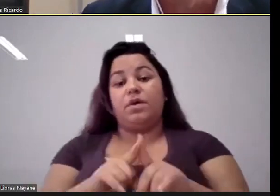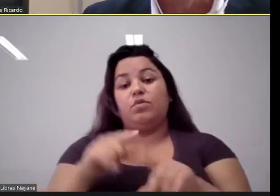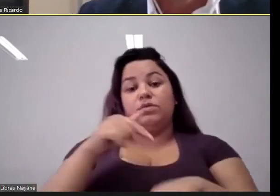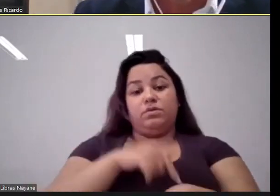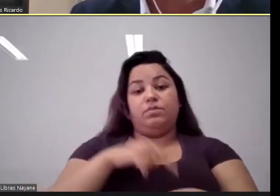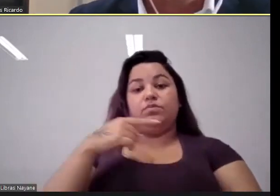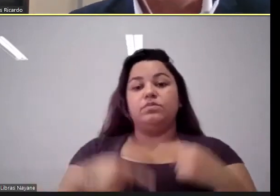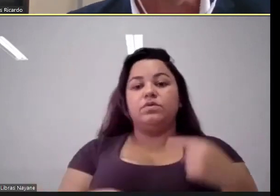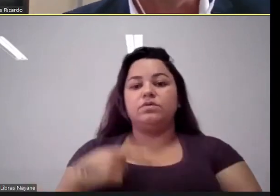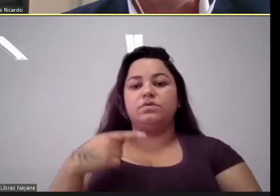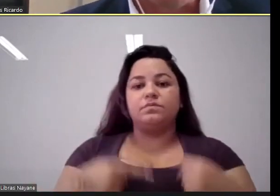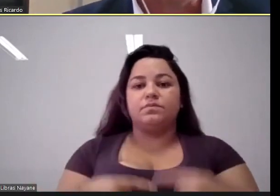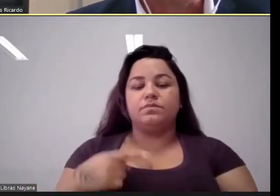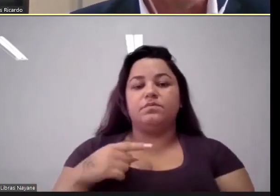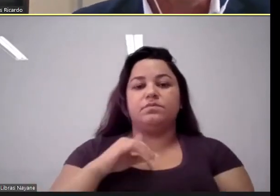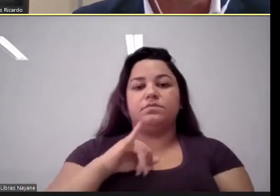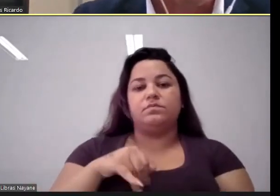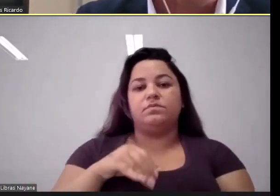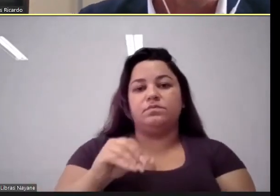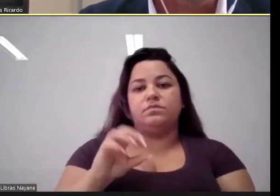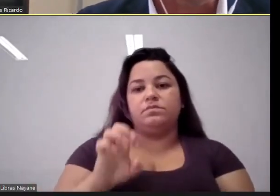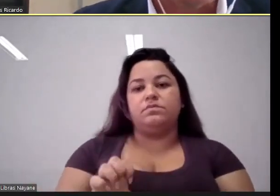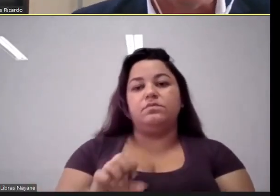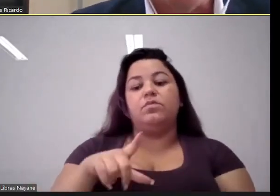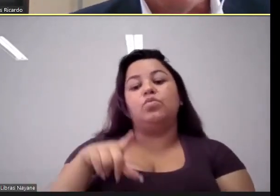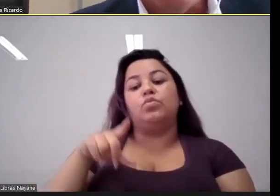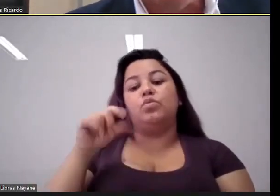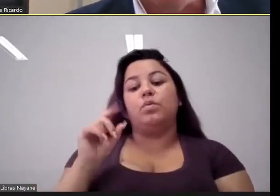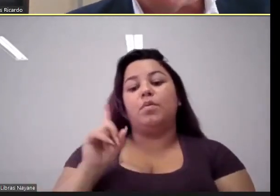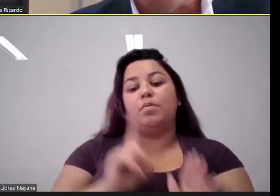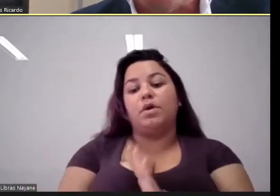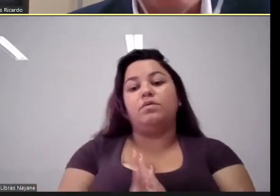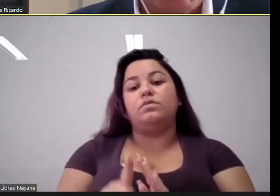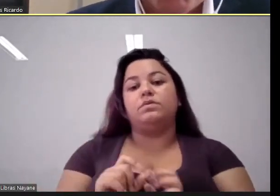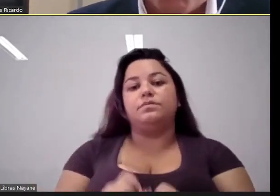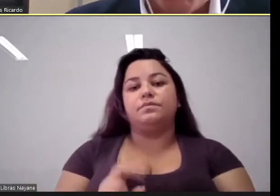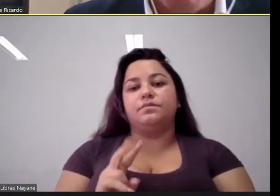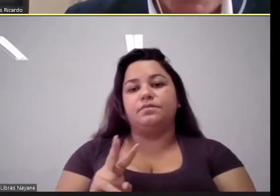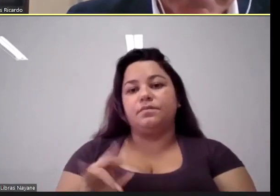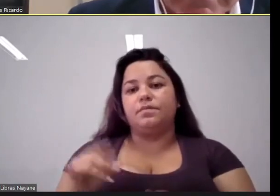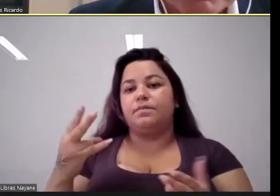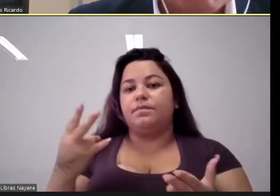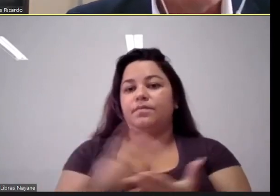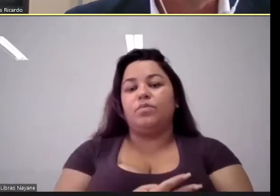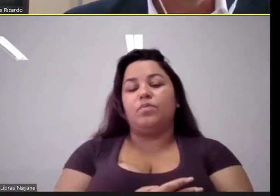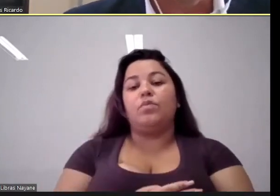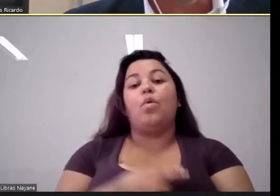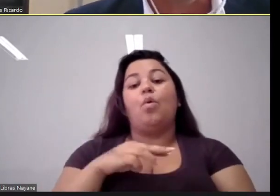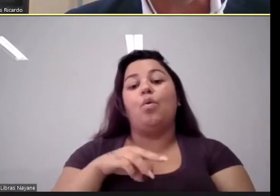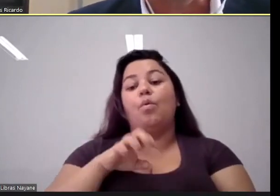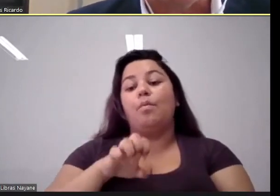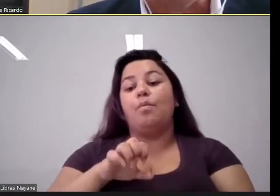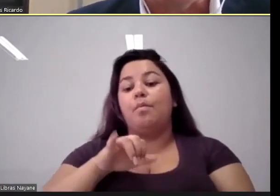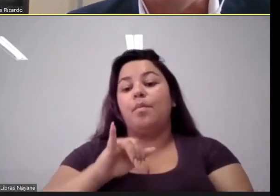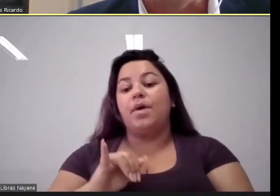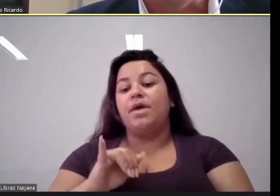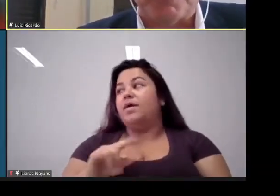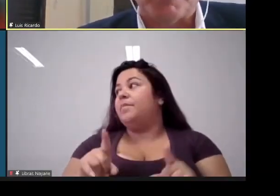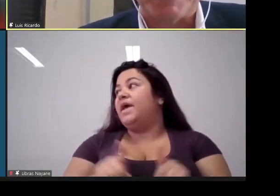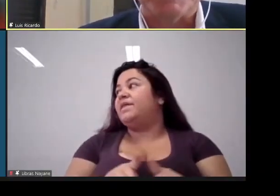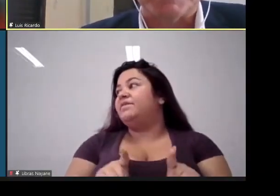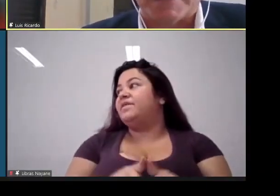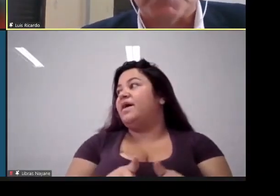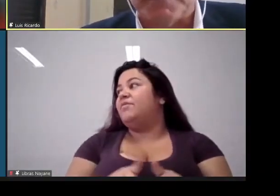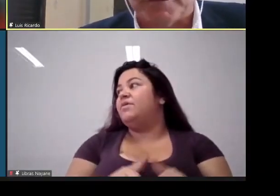last 2 minutes, you can still subscribe to the next raffles that we're going to have. Now, José Roberto is